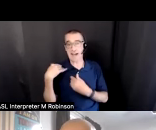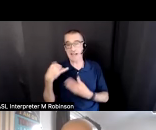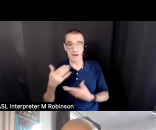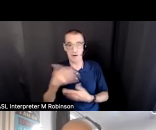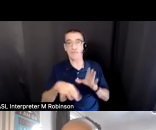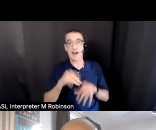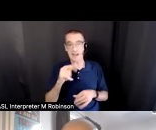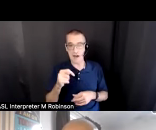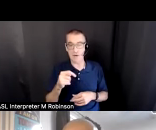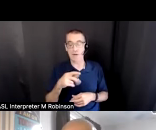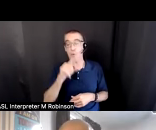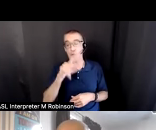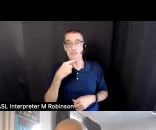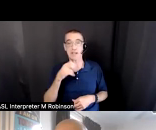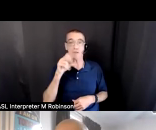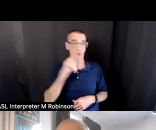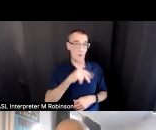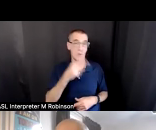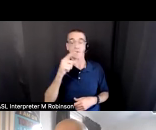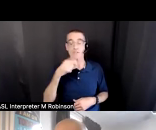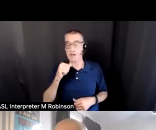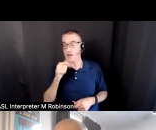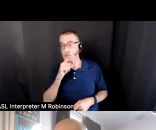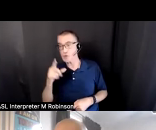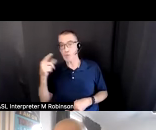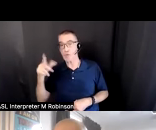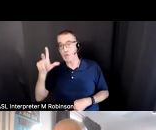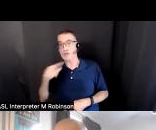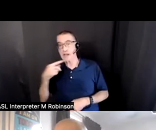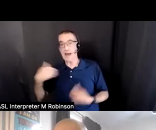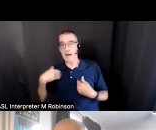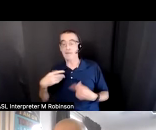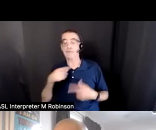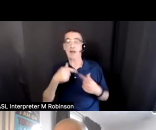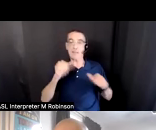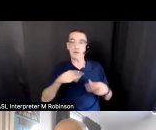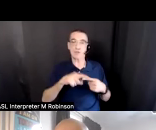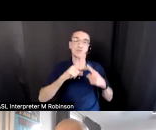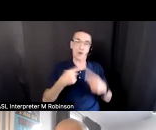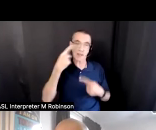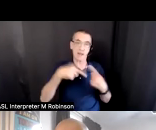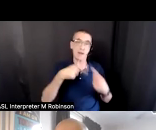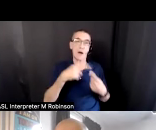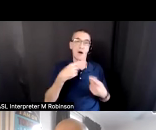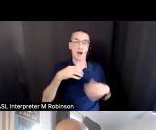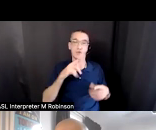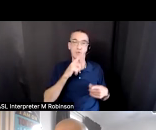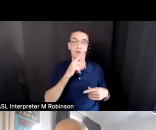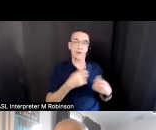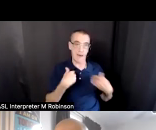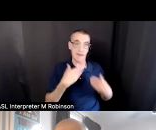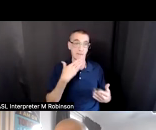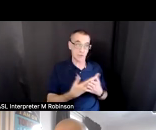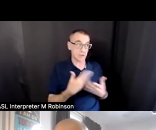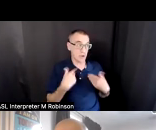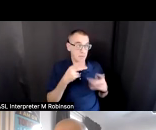out. And a third said no. So we feel like right away within this group, there's the ability to start thinking about, do I concretely have some young